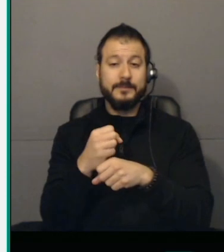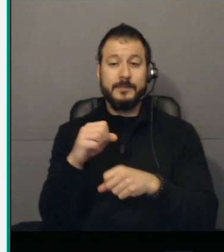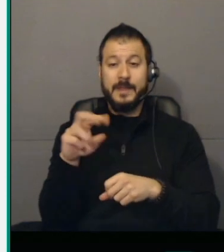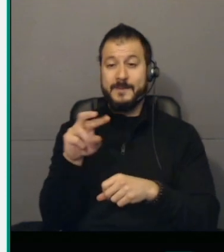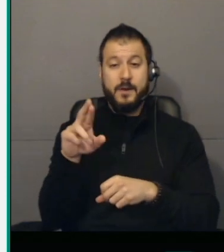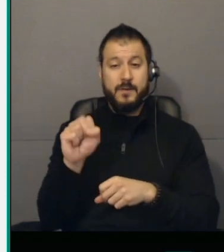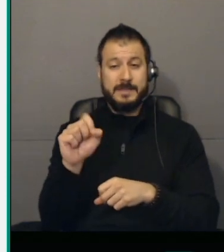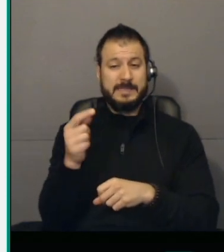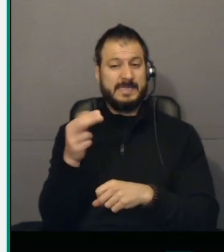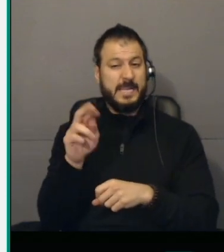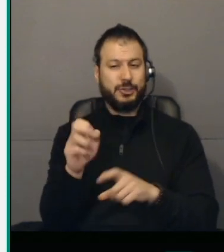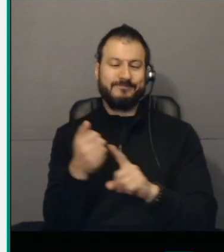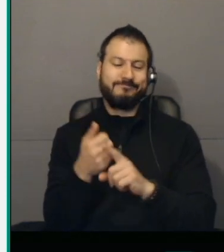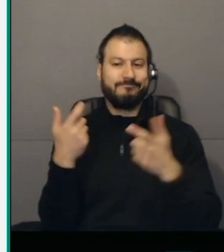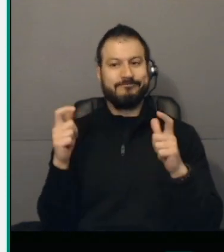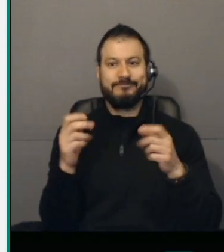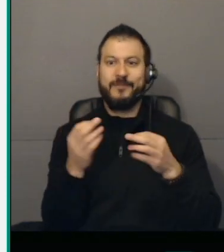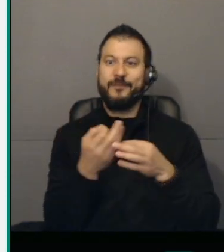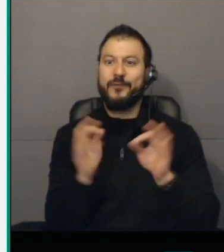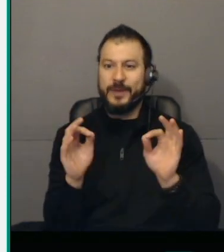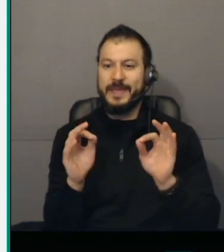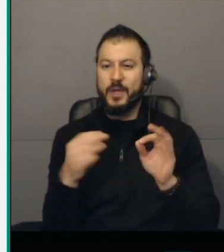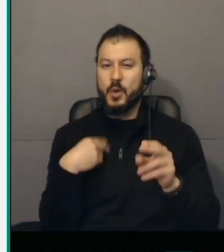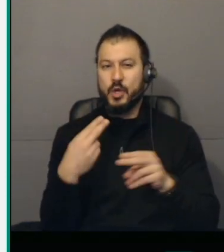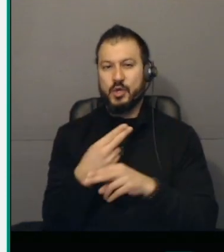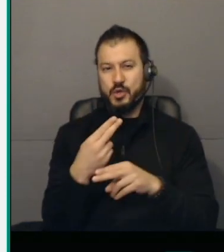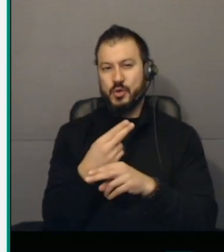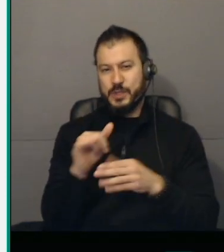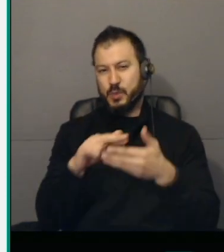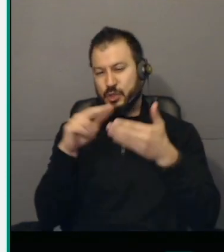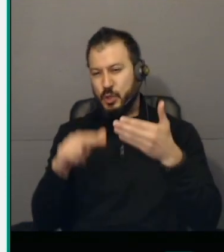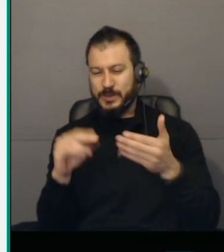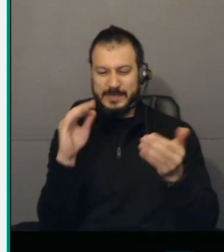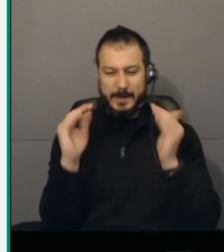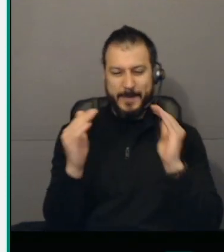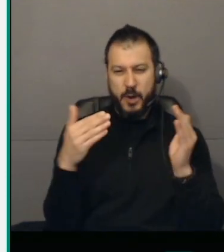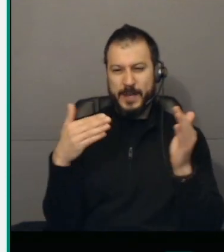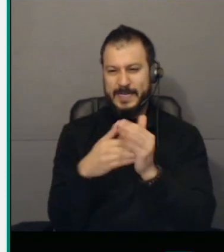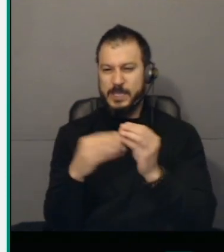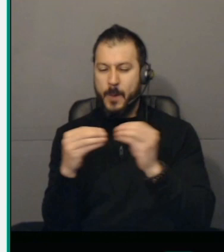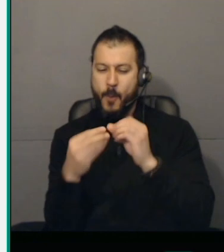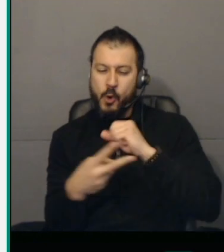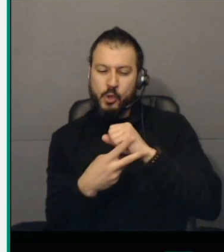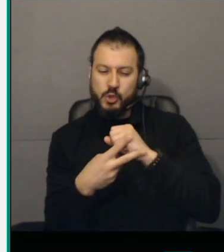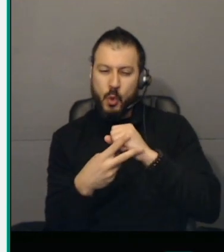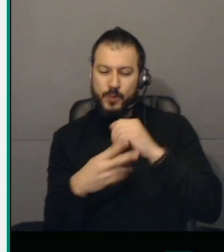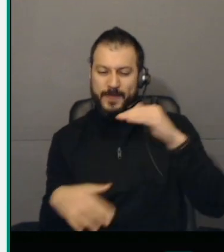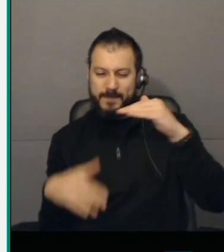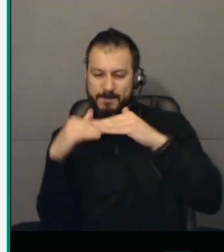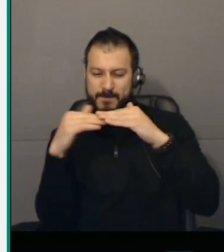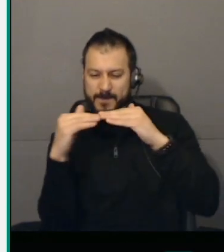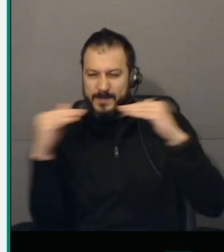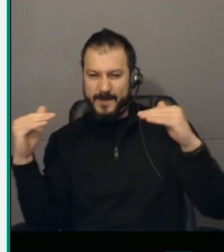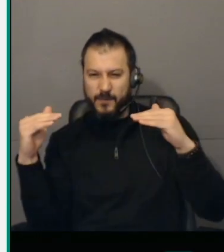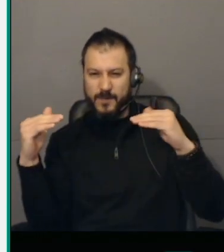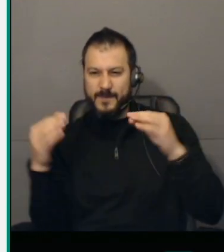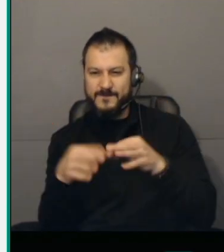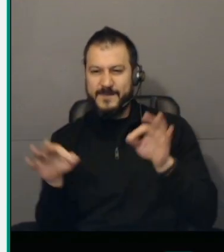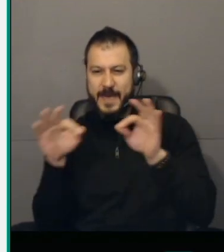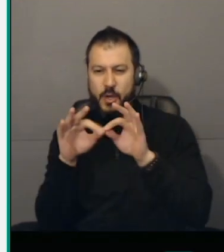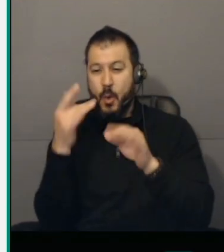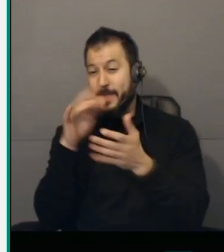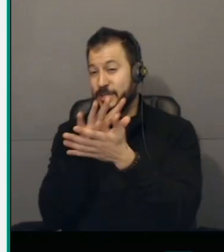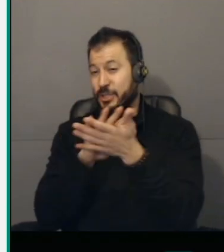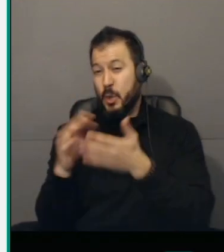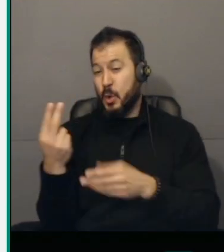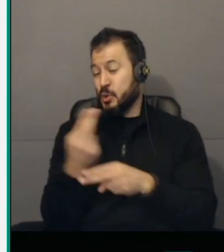Vrs texture is largely free. We reuse the edge detection results, but just compare against a more conservative threshold value. Because the shading rates